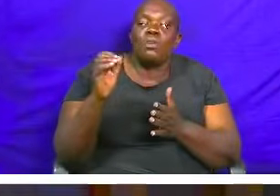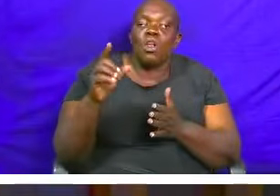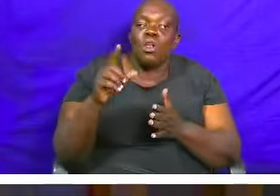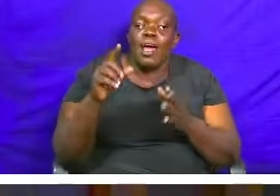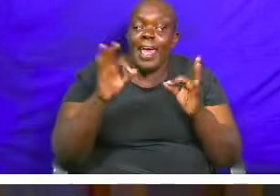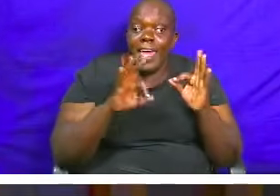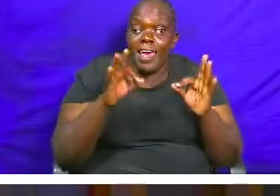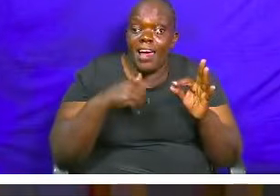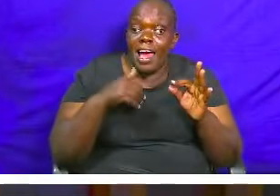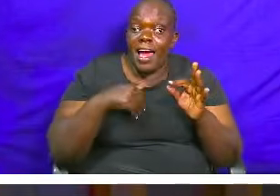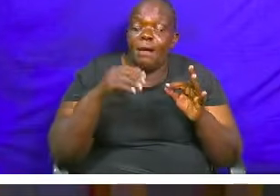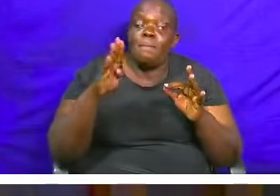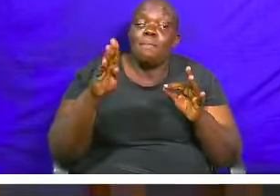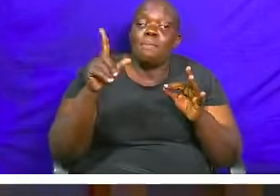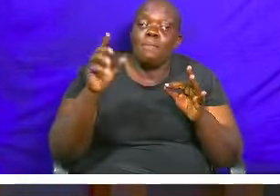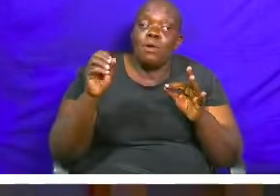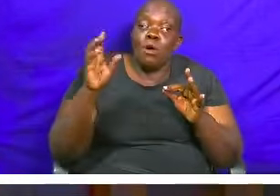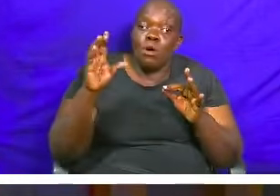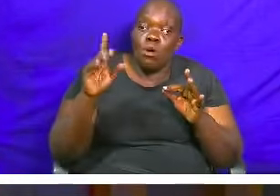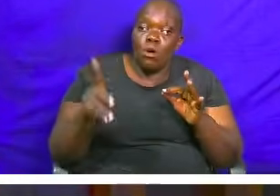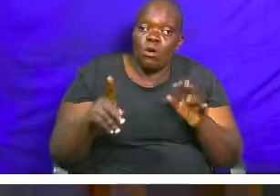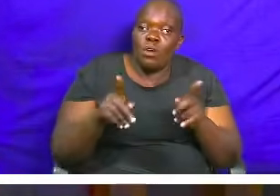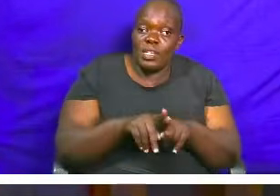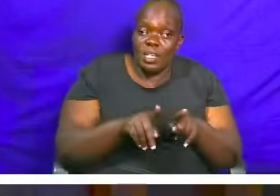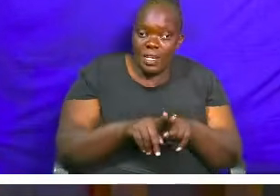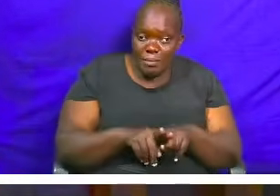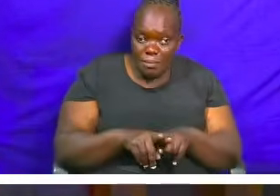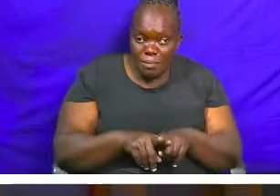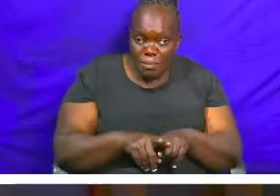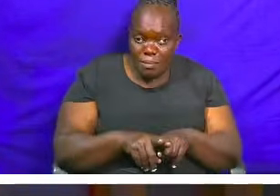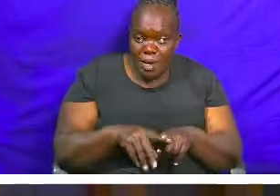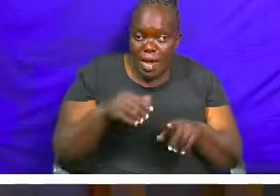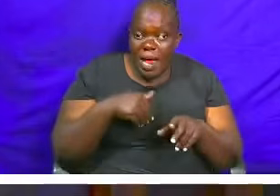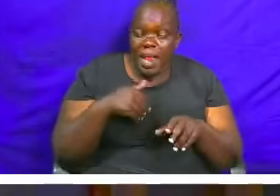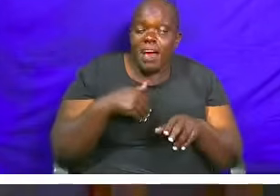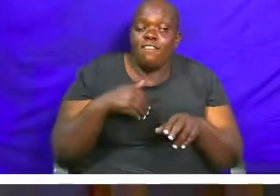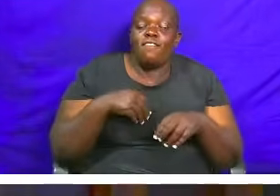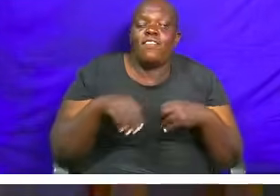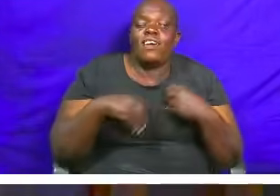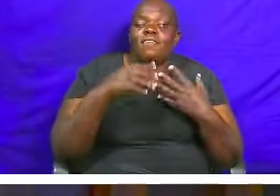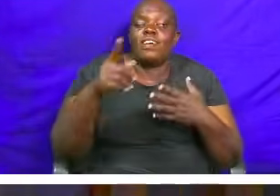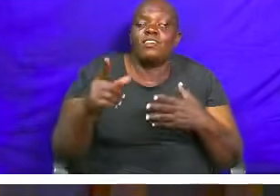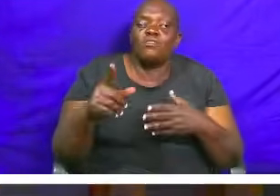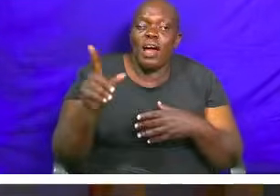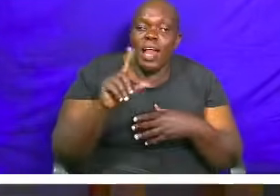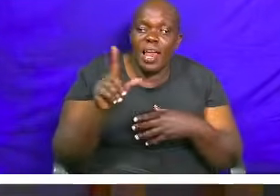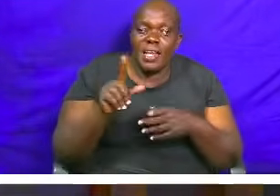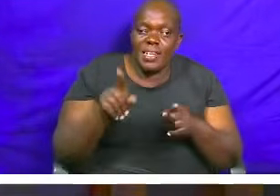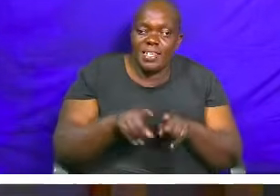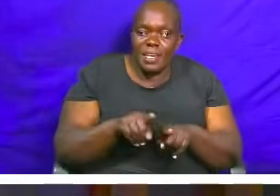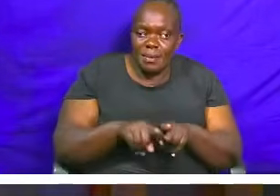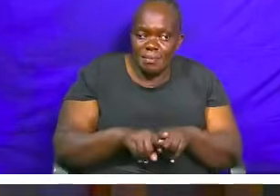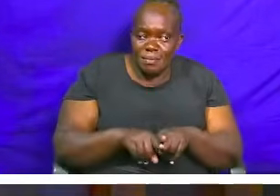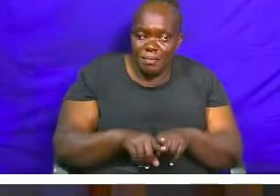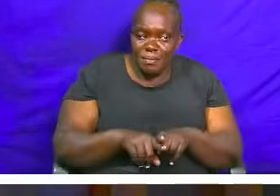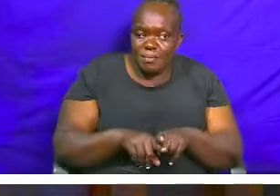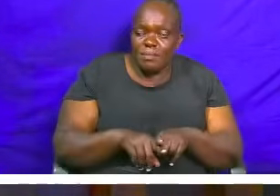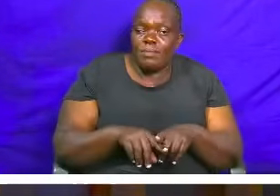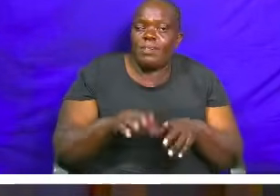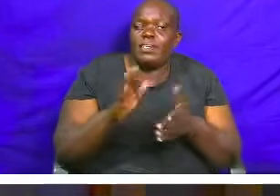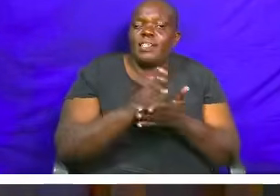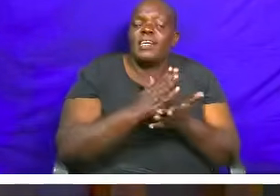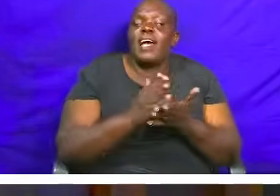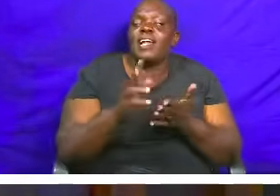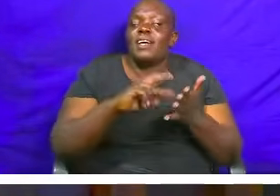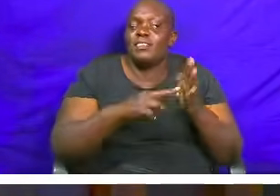block of oil daktari, so and we have given you a license, basically we call it a production sharing